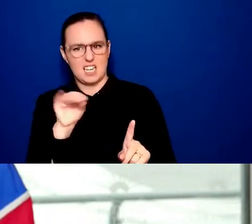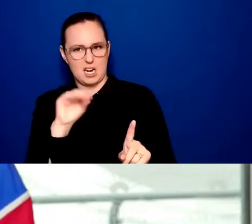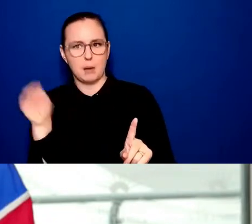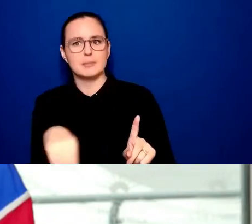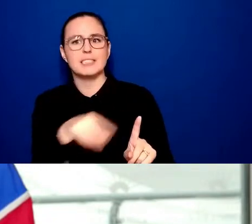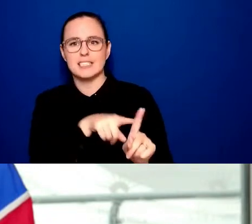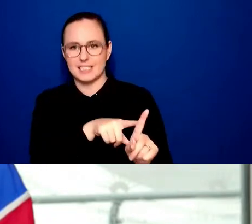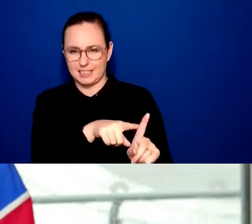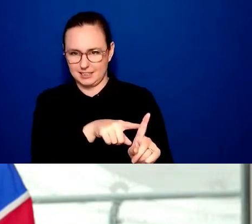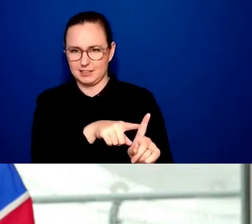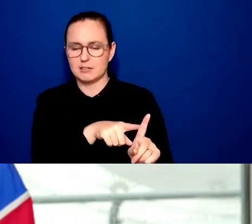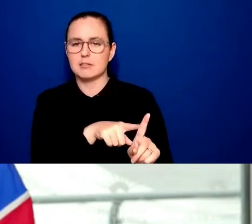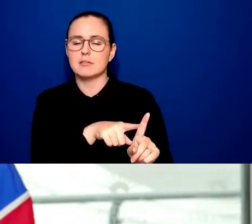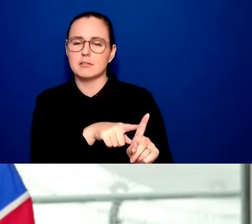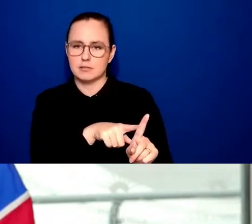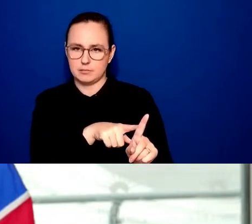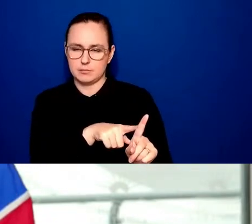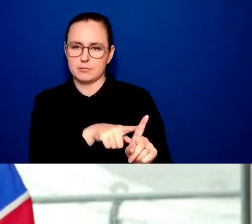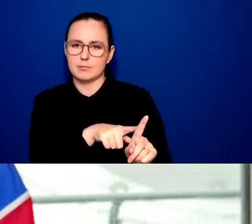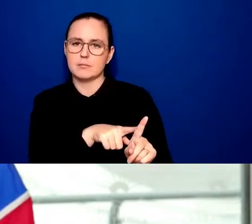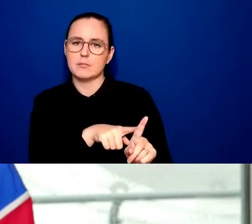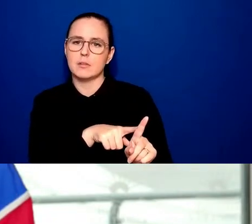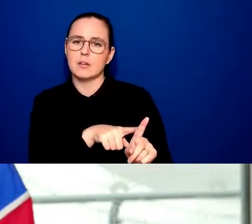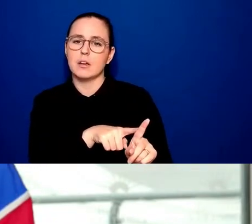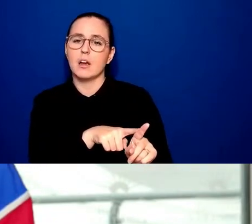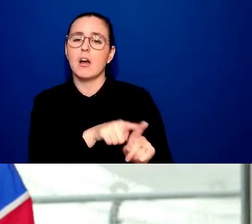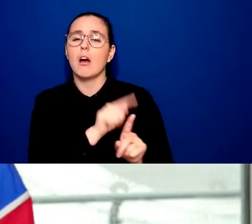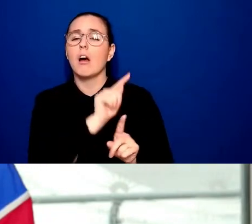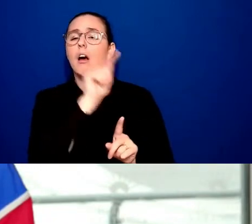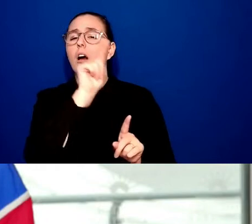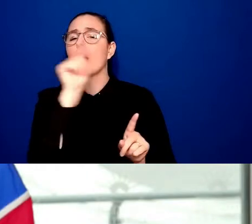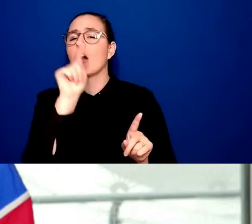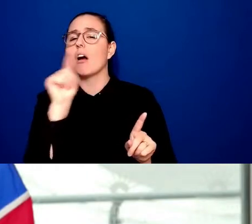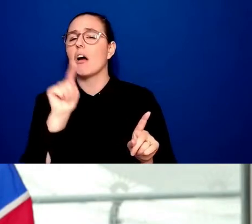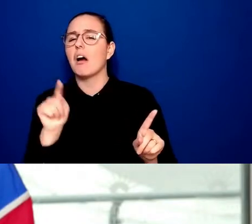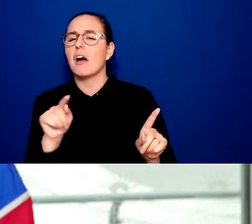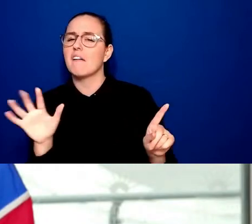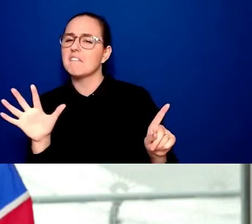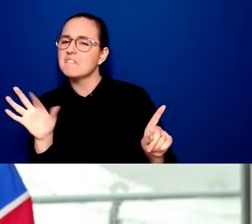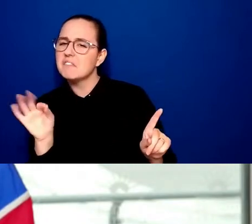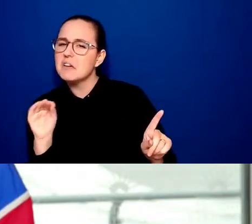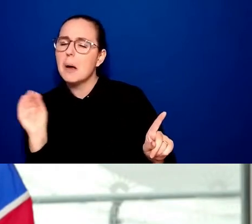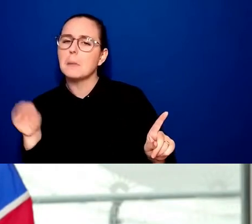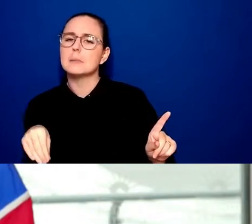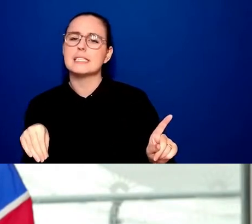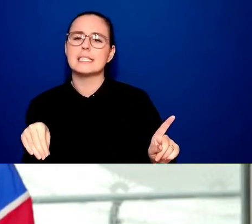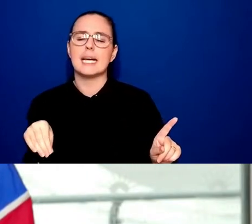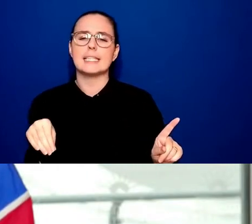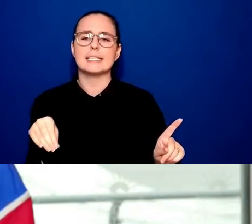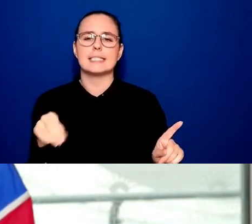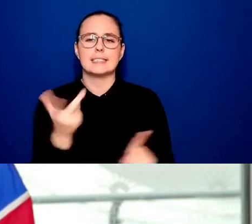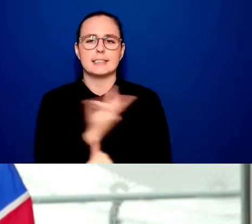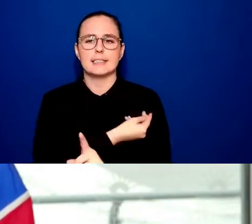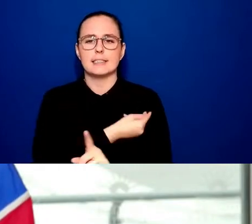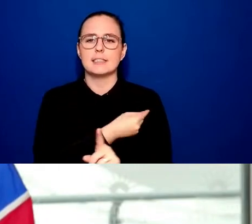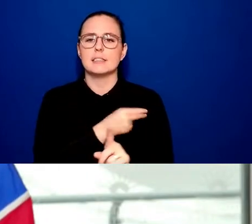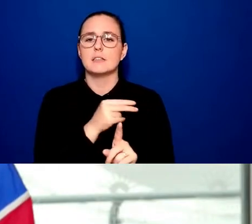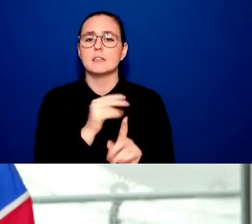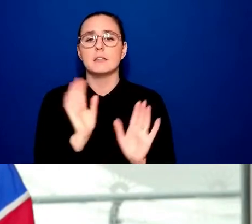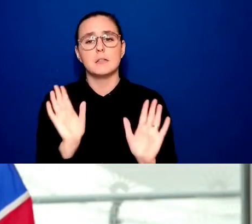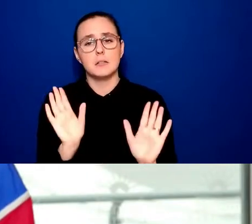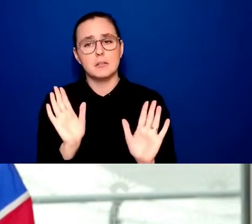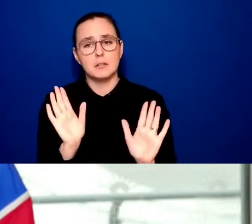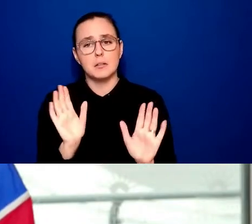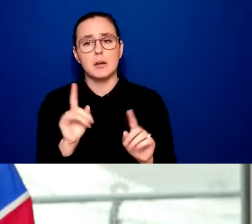Vanderhoof rural area around Vanderhoof, that number is 59.7%. And Mayor Thiessen, I think, has shown exceptional leadership, as is